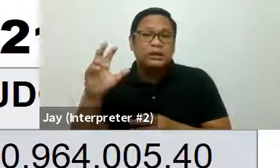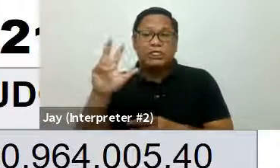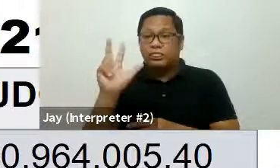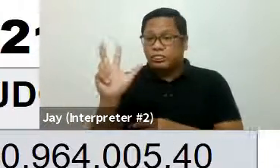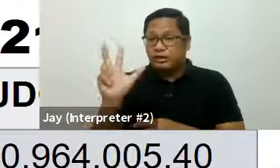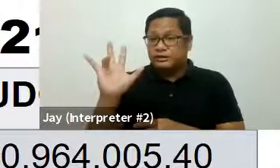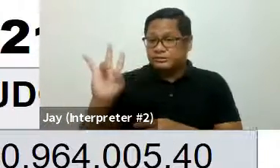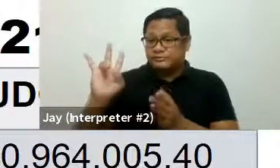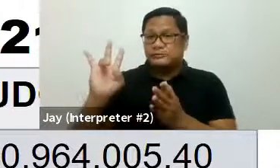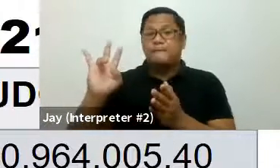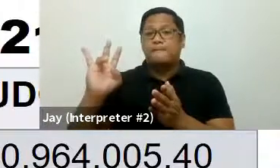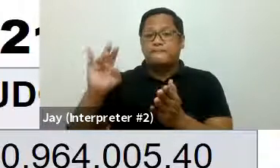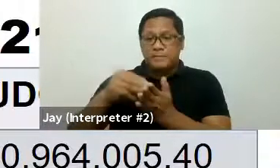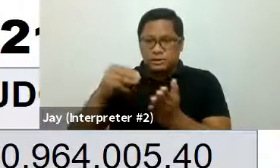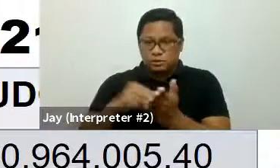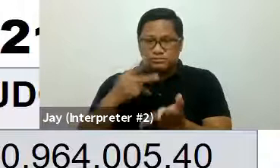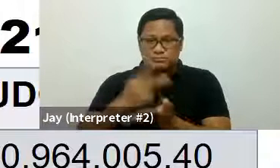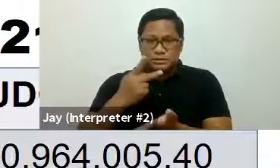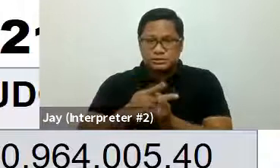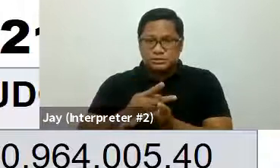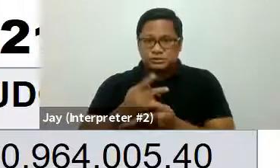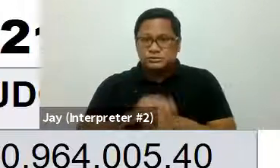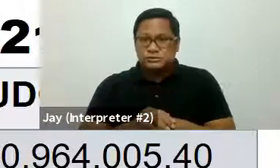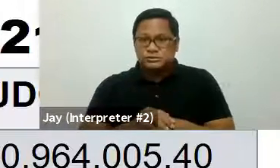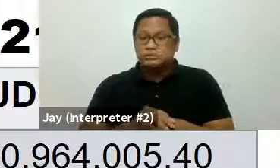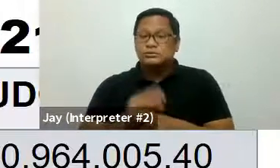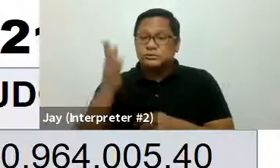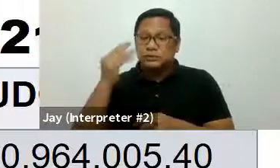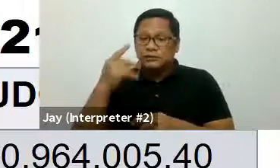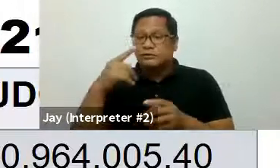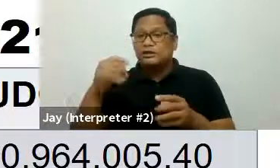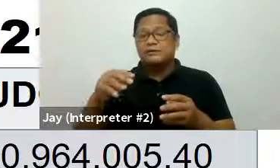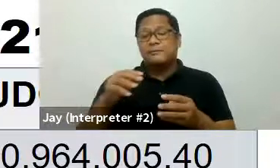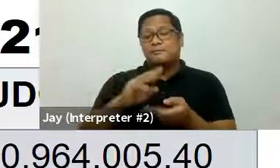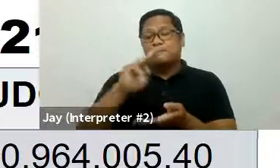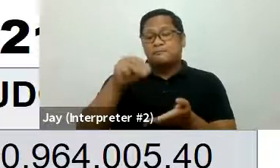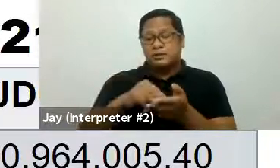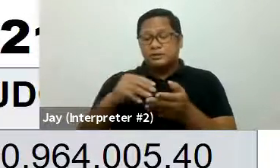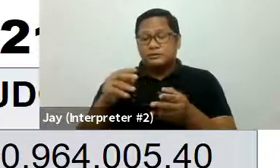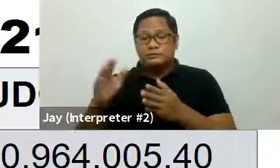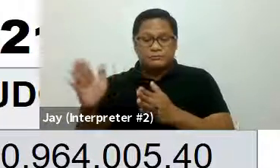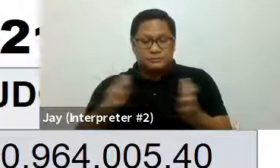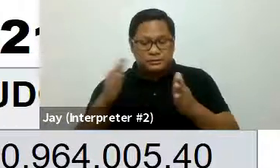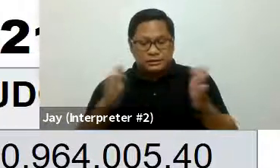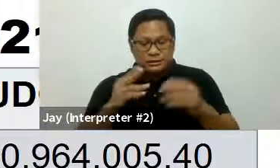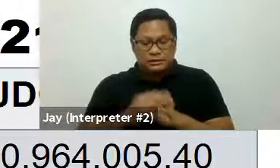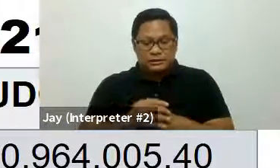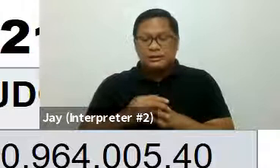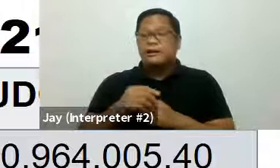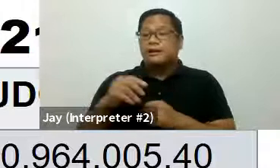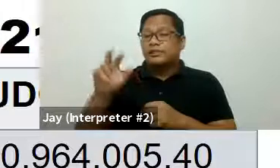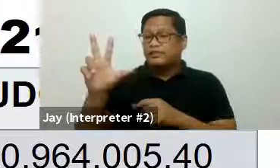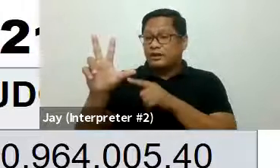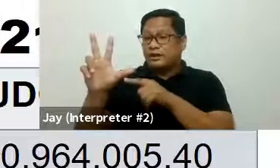137 million pesos because it's part of the medium-term expenditure plan, which was developed 3 to 4 years